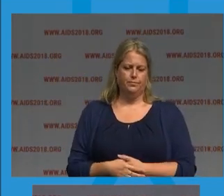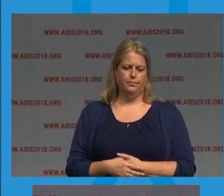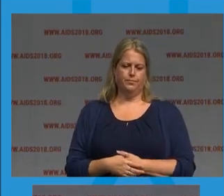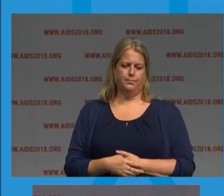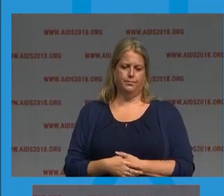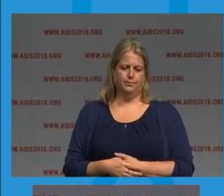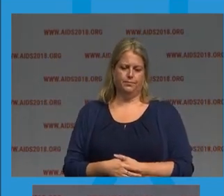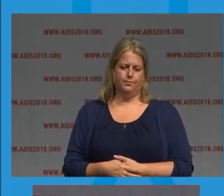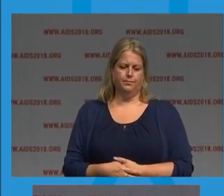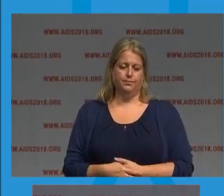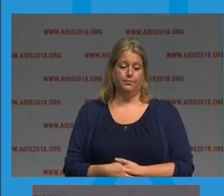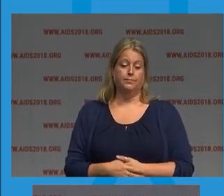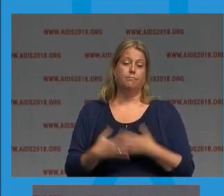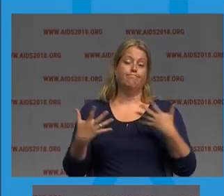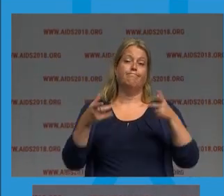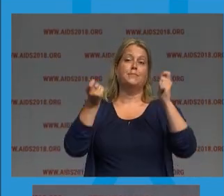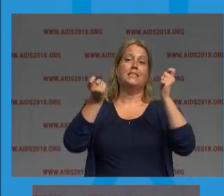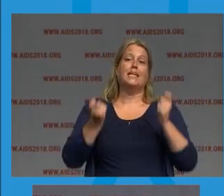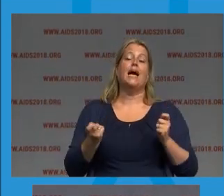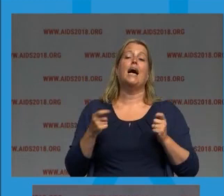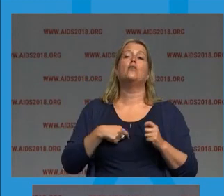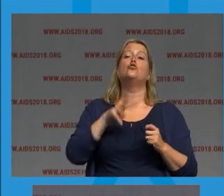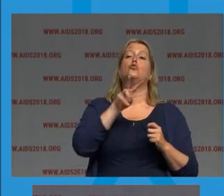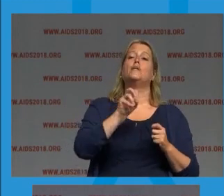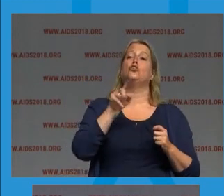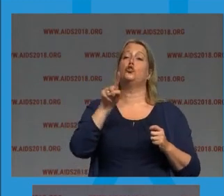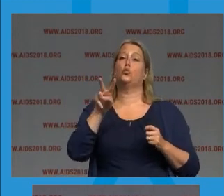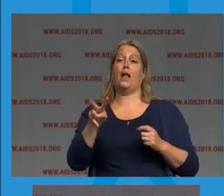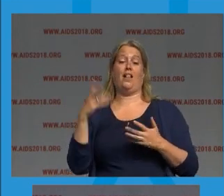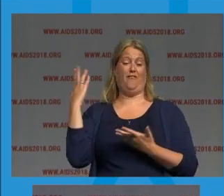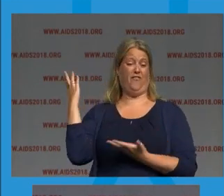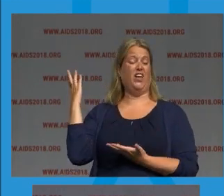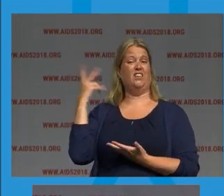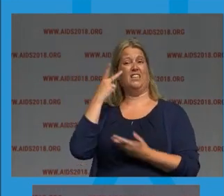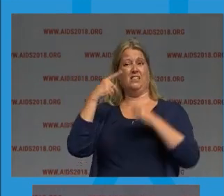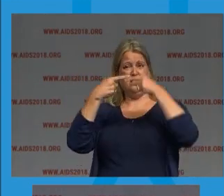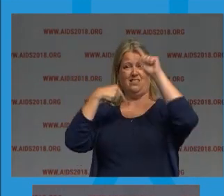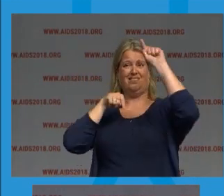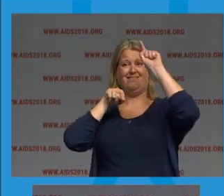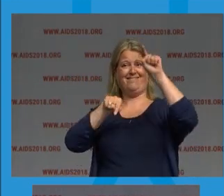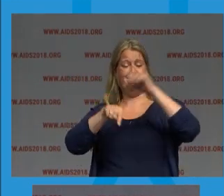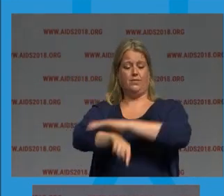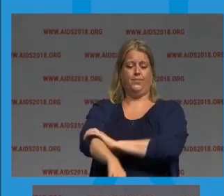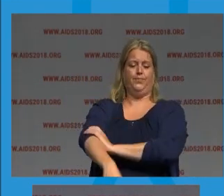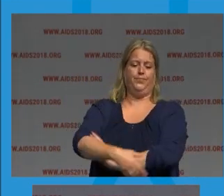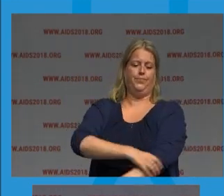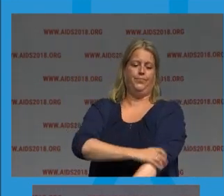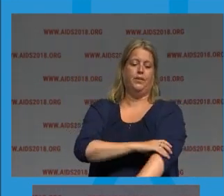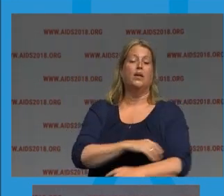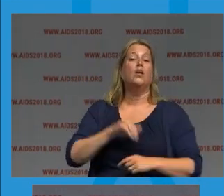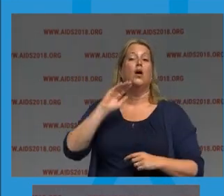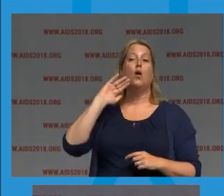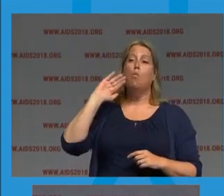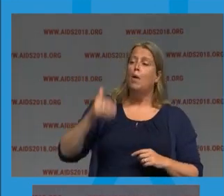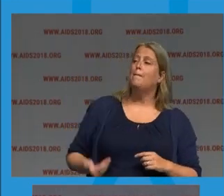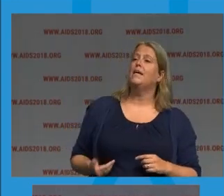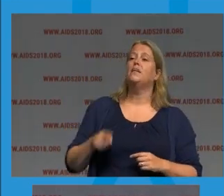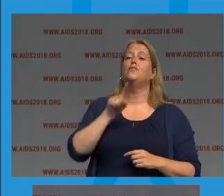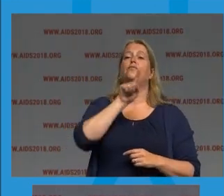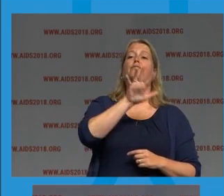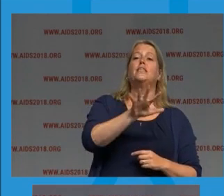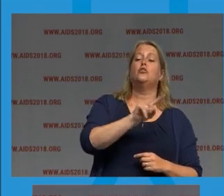life course. And data from 2012 really showed clear incidence data among women 15 to